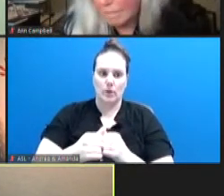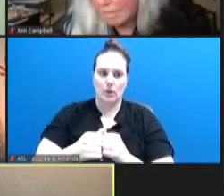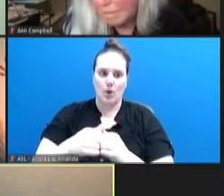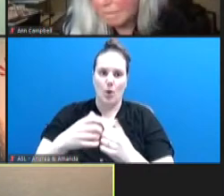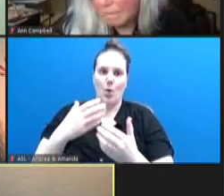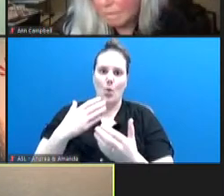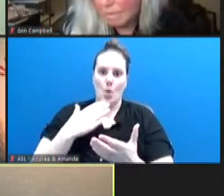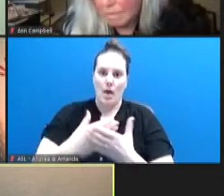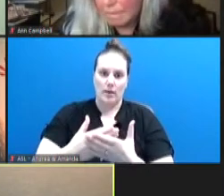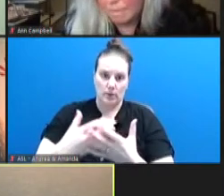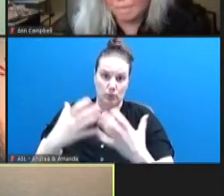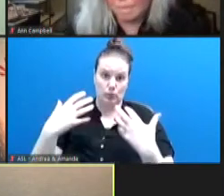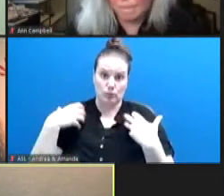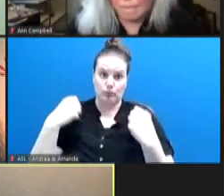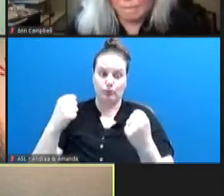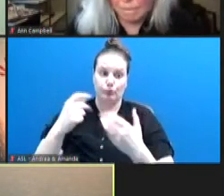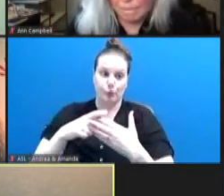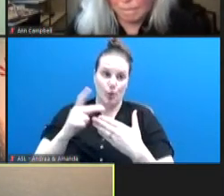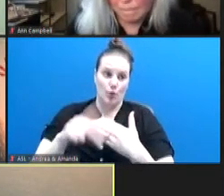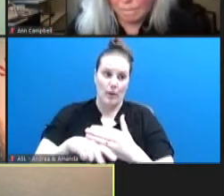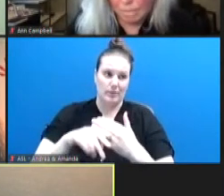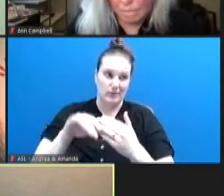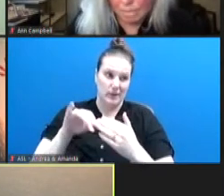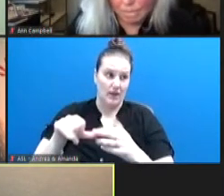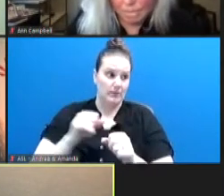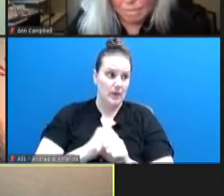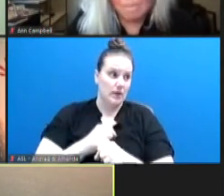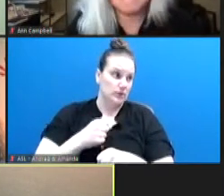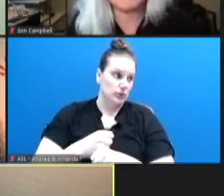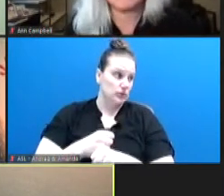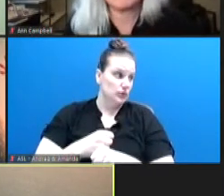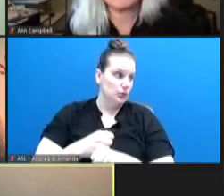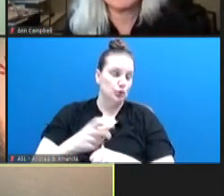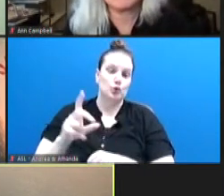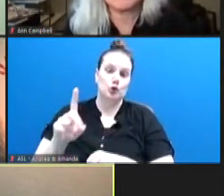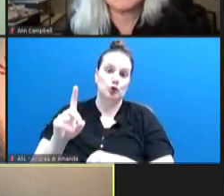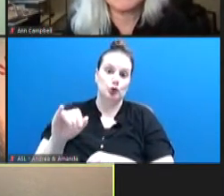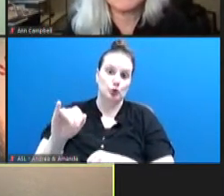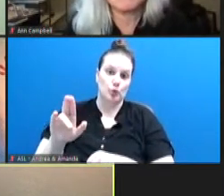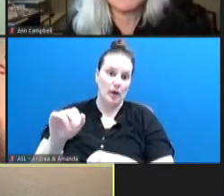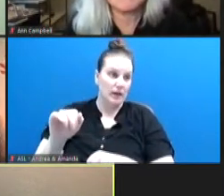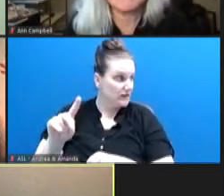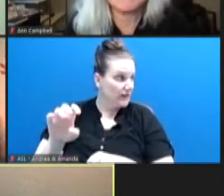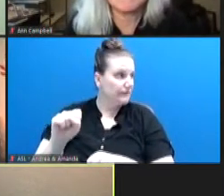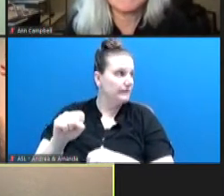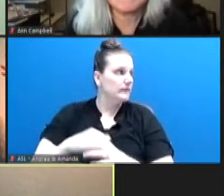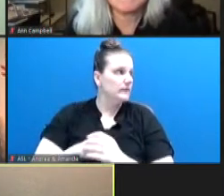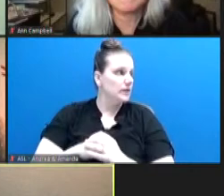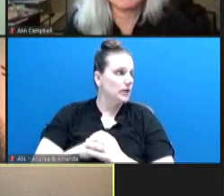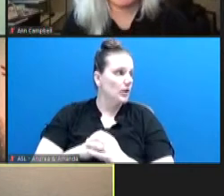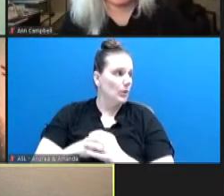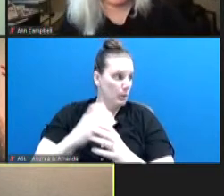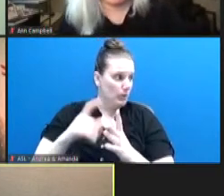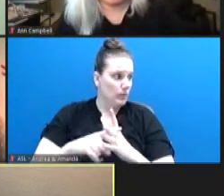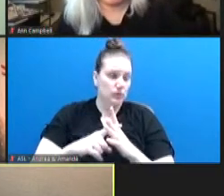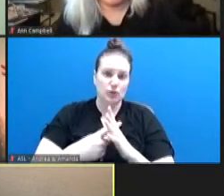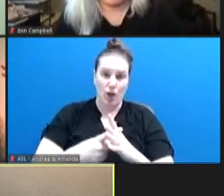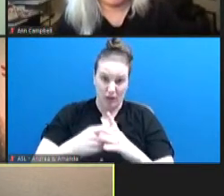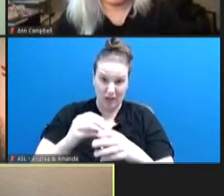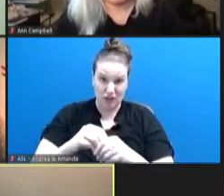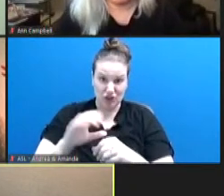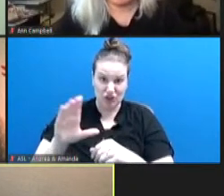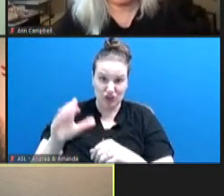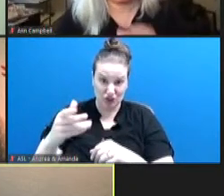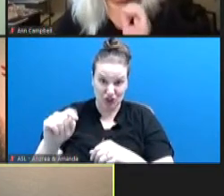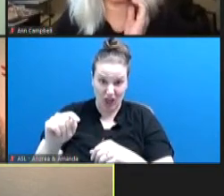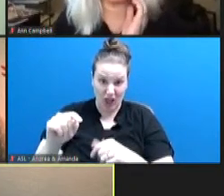wellness program and its creation of the directives. So are we going to launch that in chat,